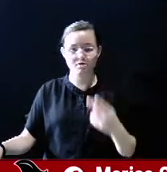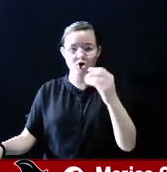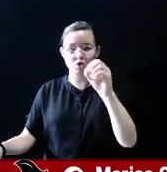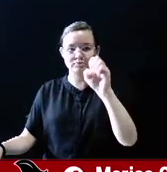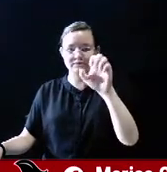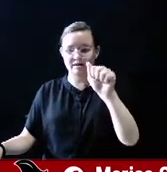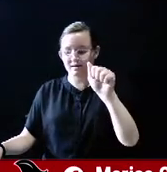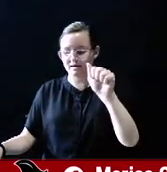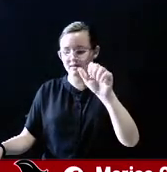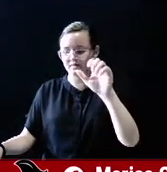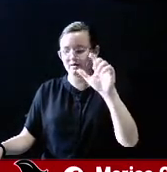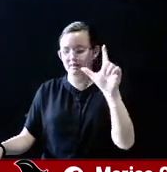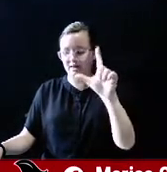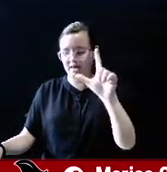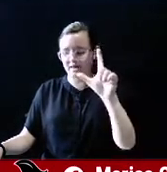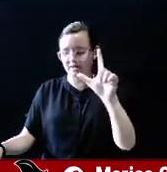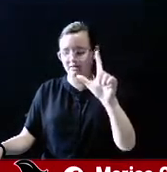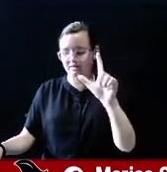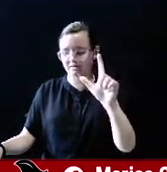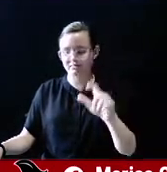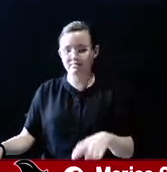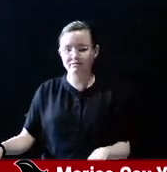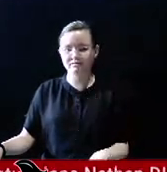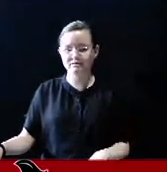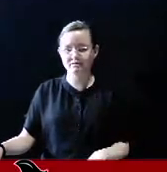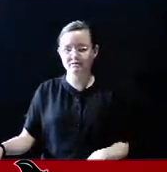Jose Christian Lane.